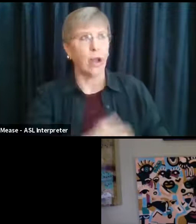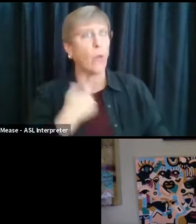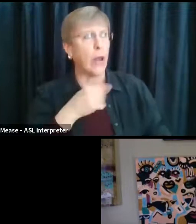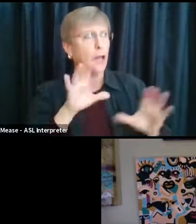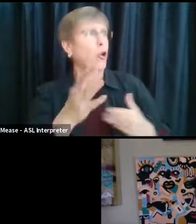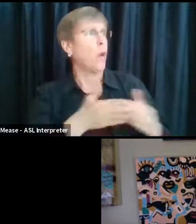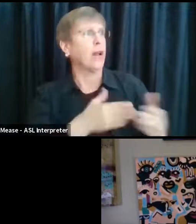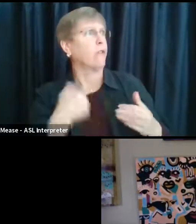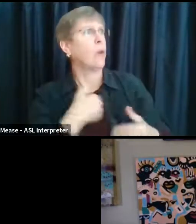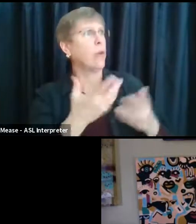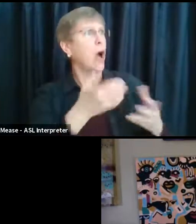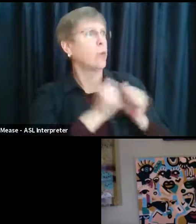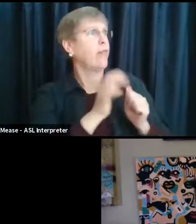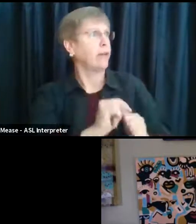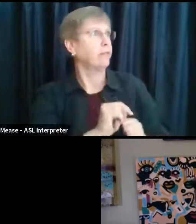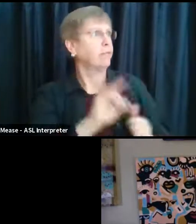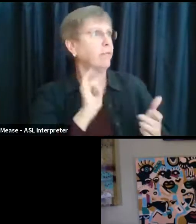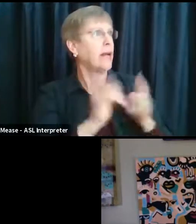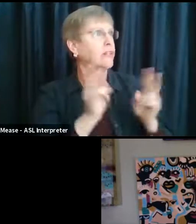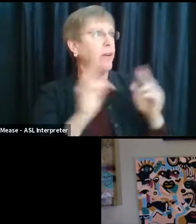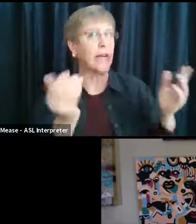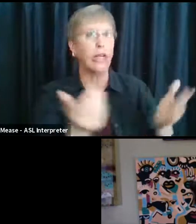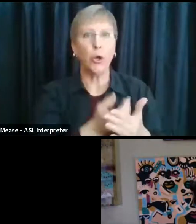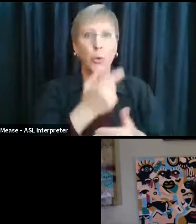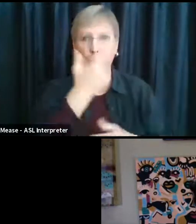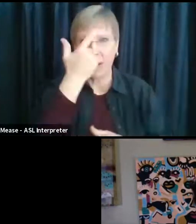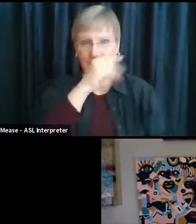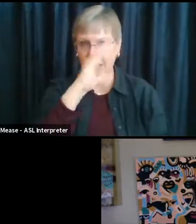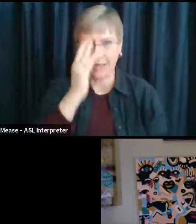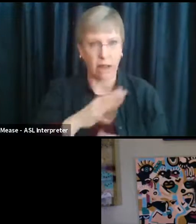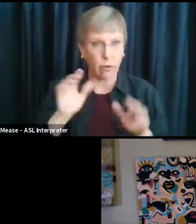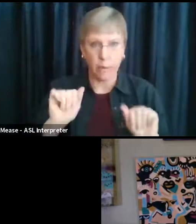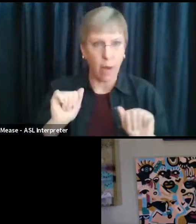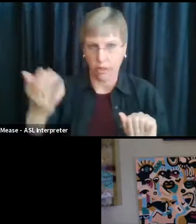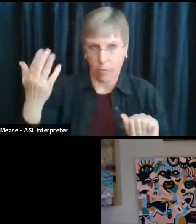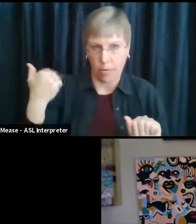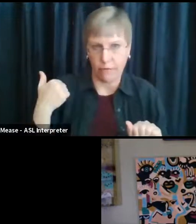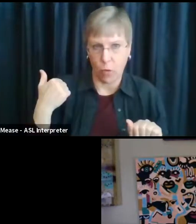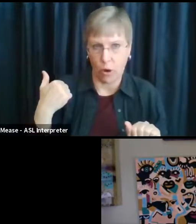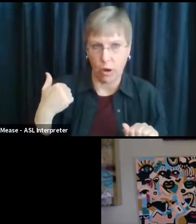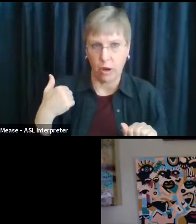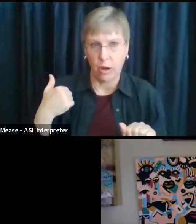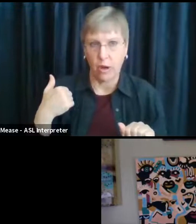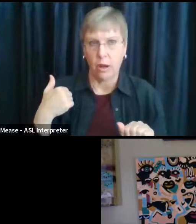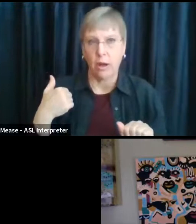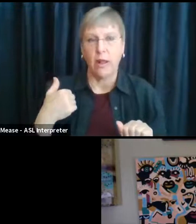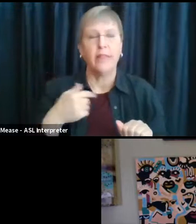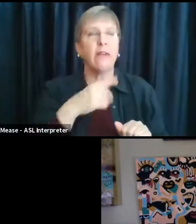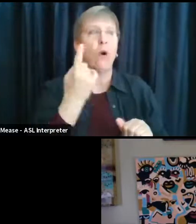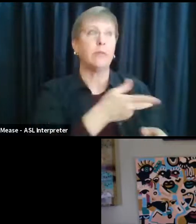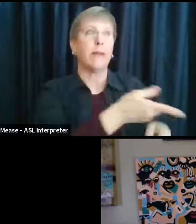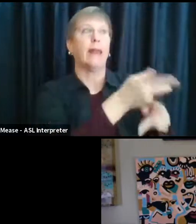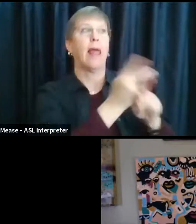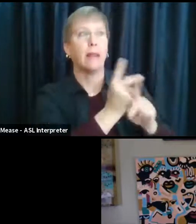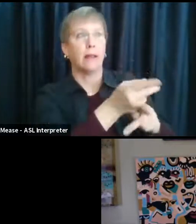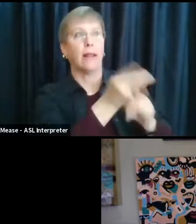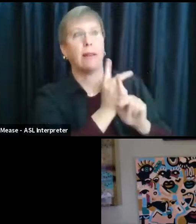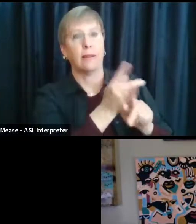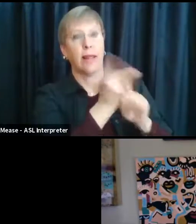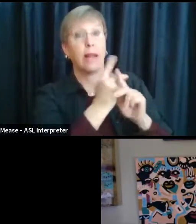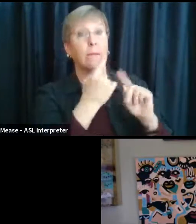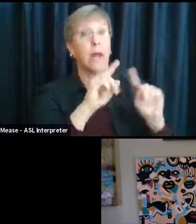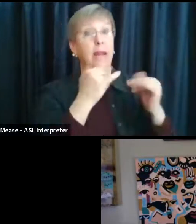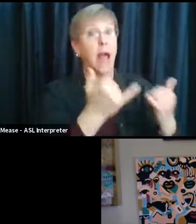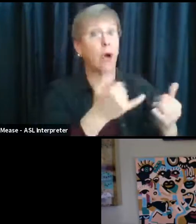we want with it. That is very new because it's never been possible, and they've always been lending the heritage to us, but now it's a change.